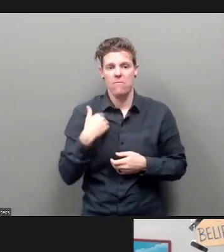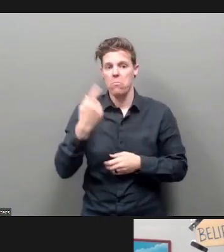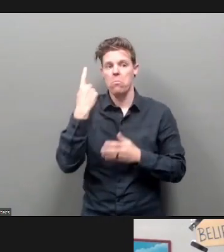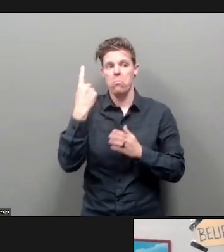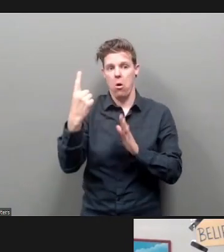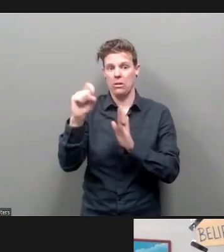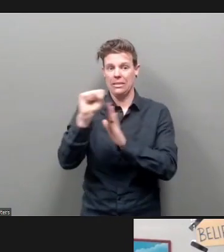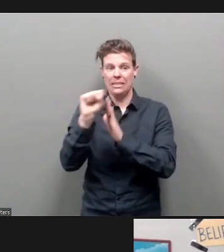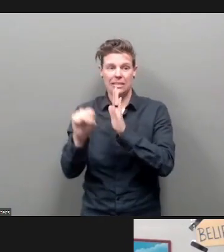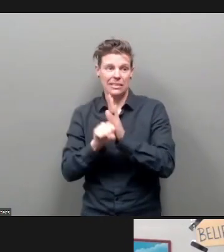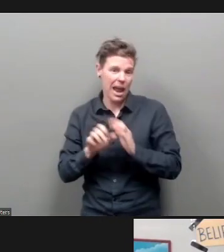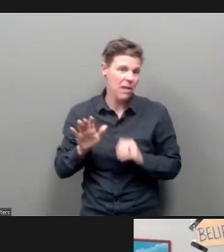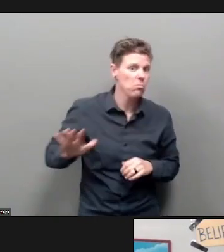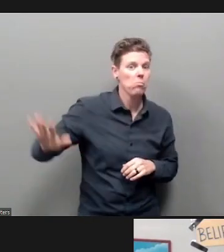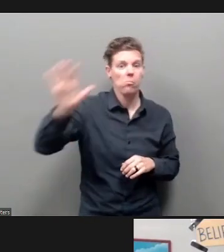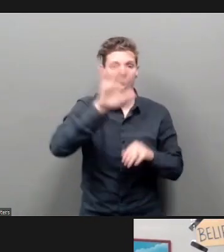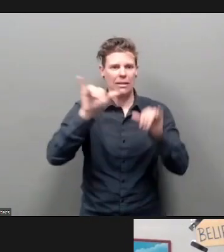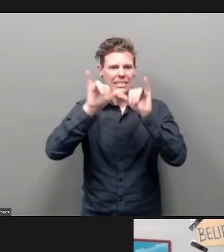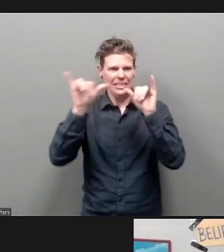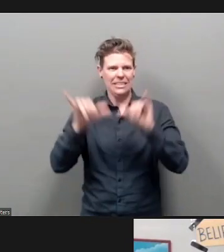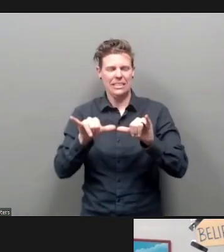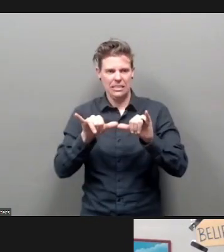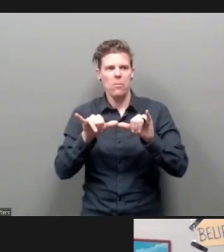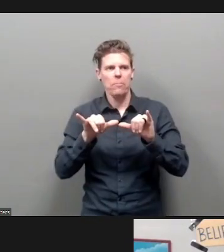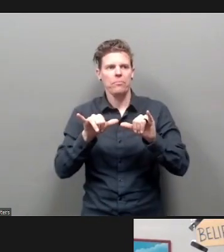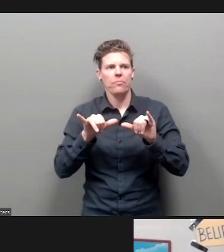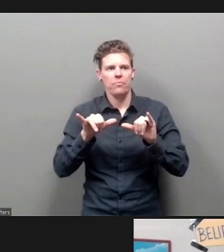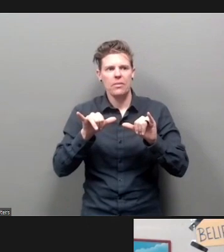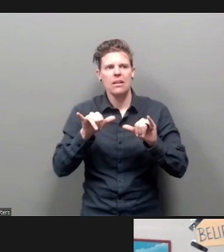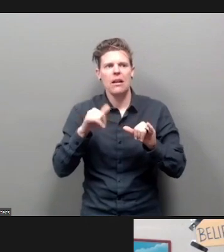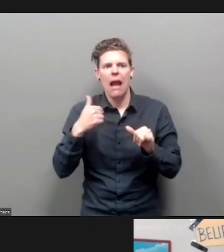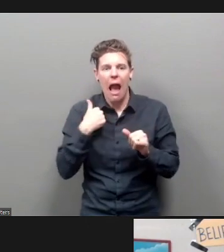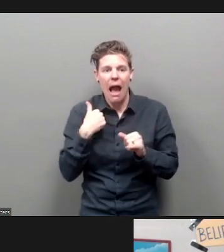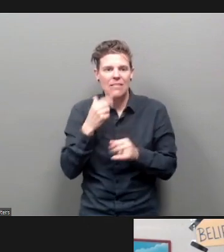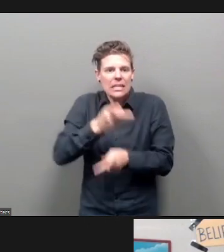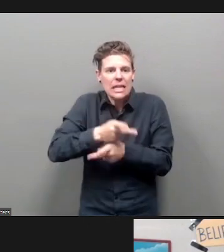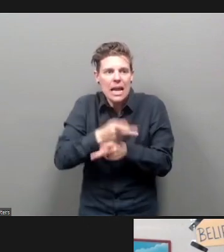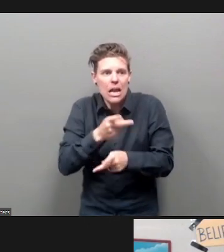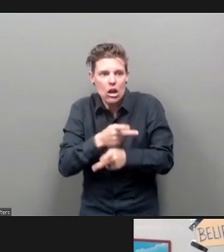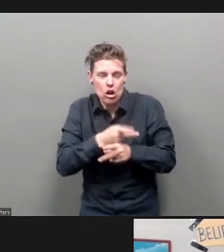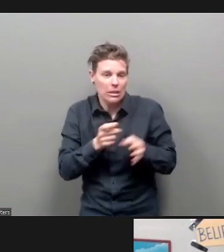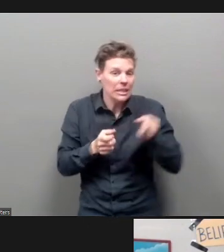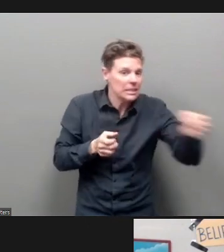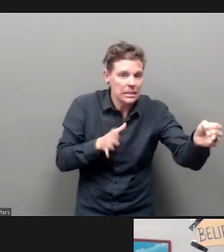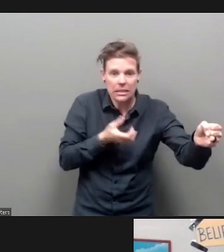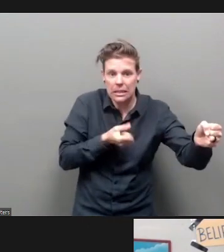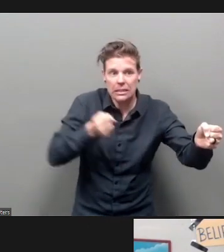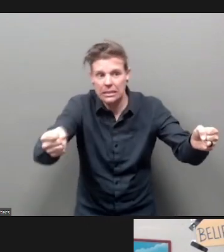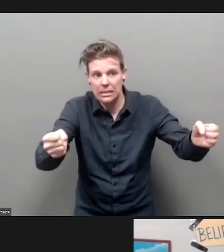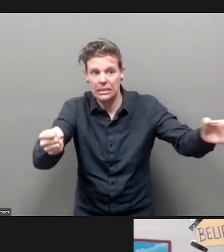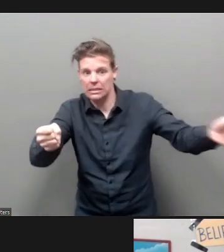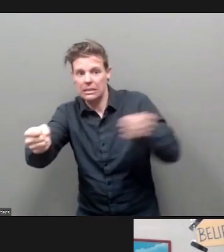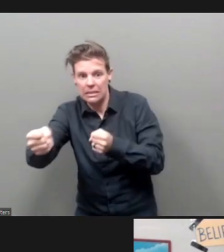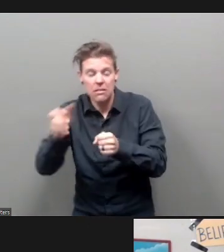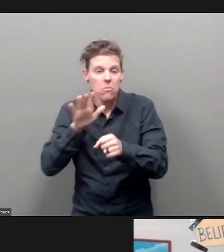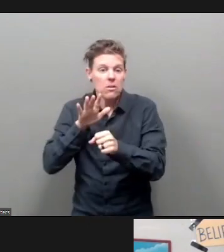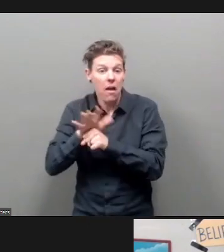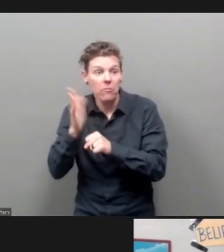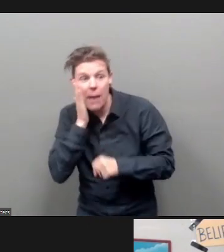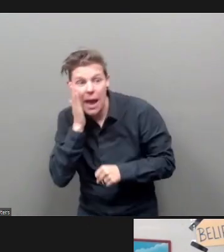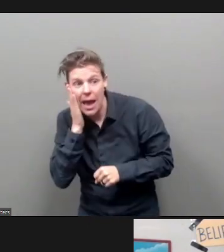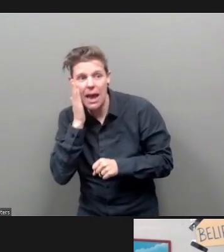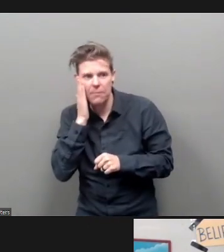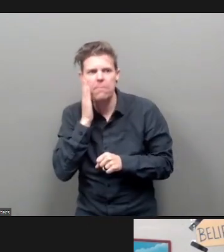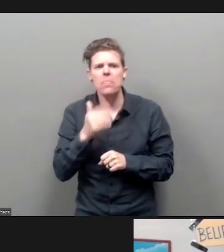the places where beds are available, vis-a-vis those maps I show you every week with the number of beds